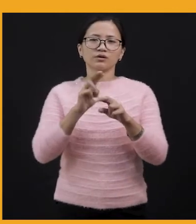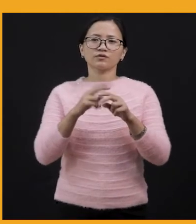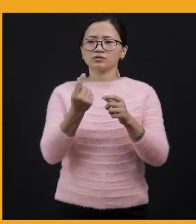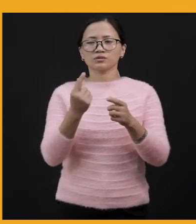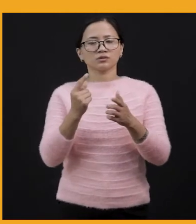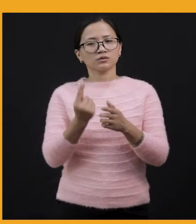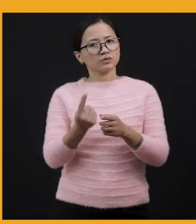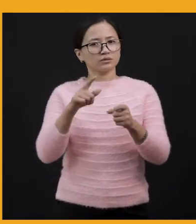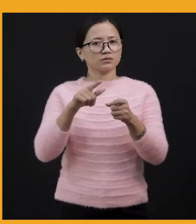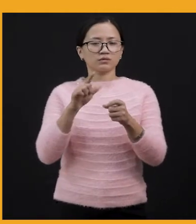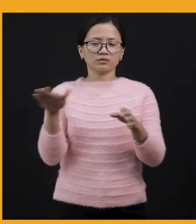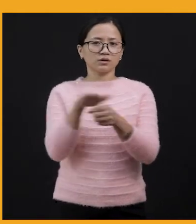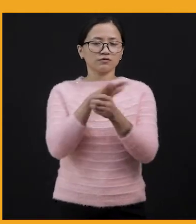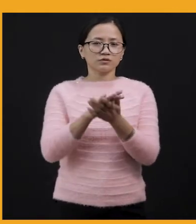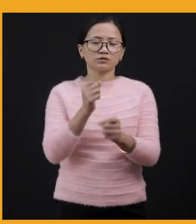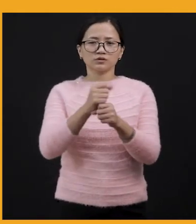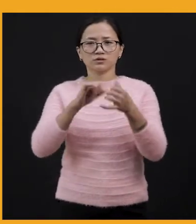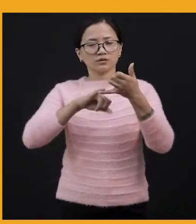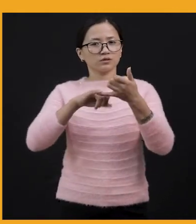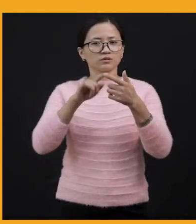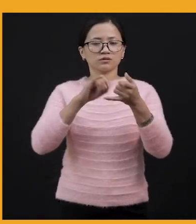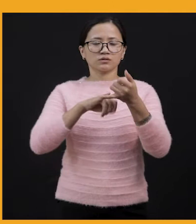are exerting harmful gases,